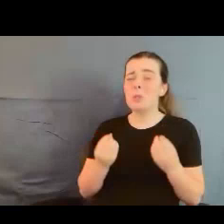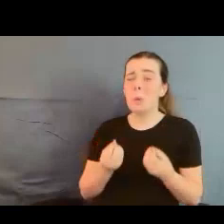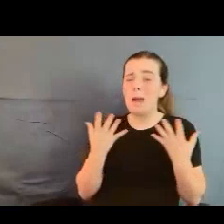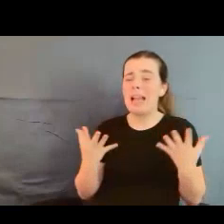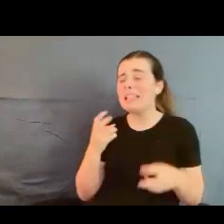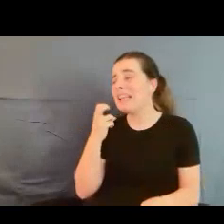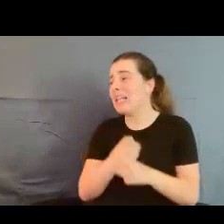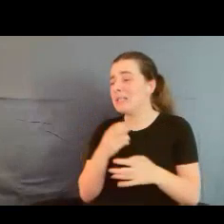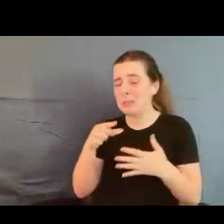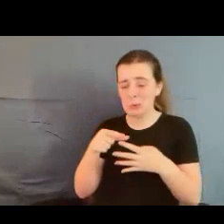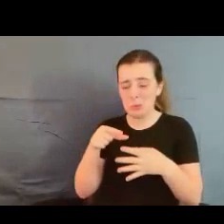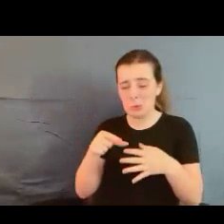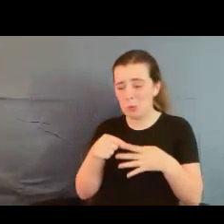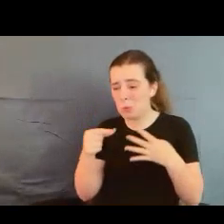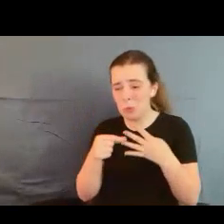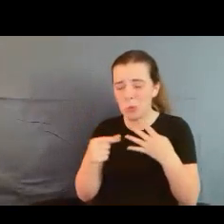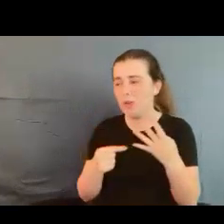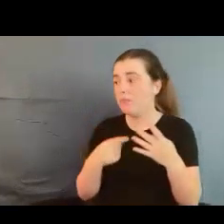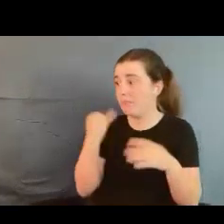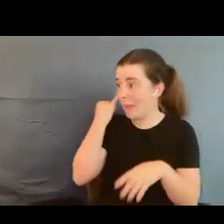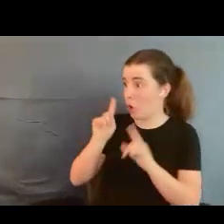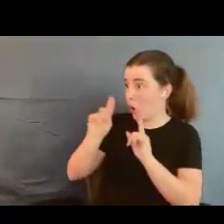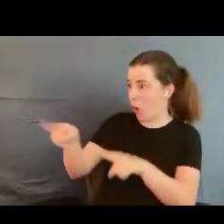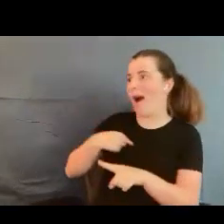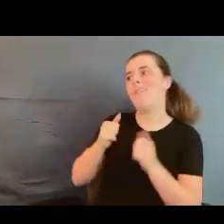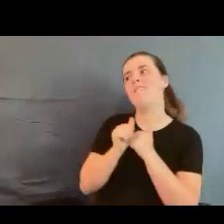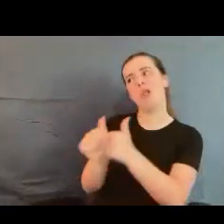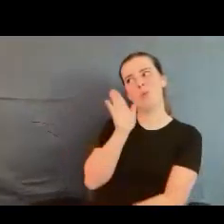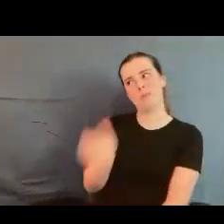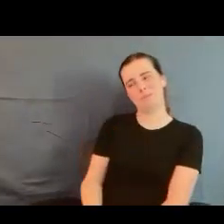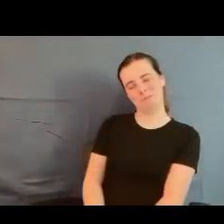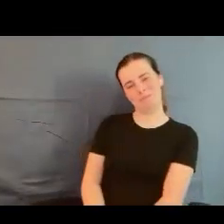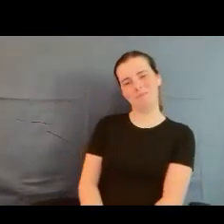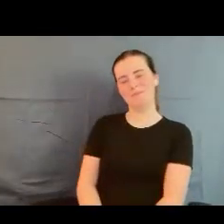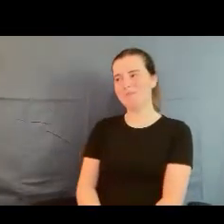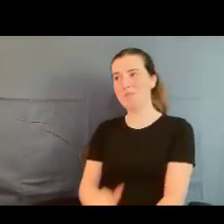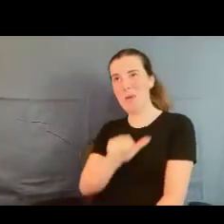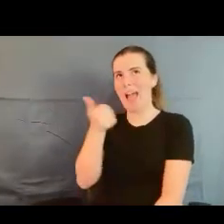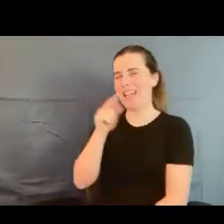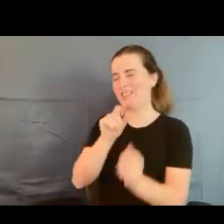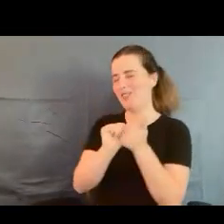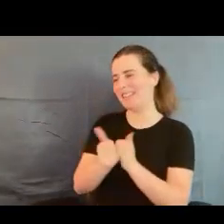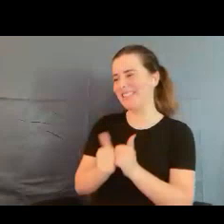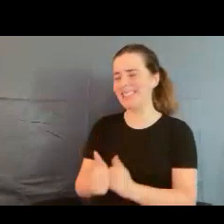But if you're Yeah. going, I'll follow you, okay? To any of the races.